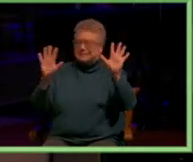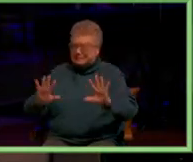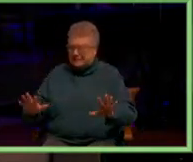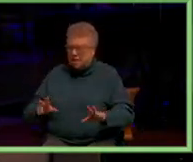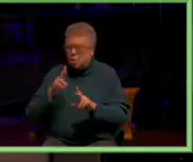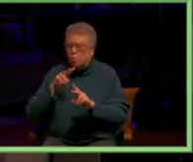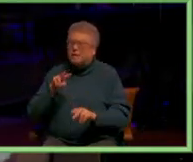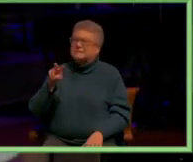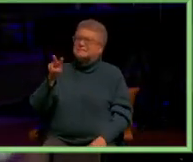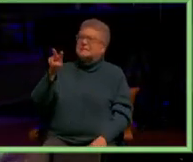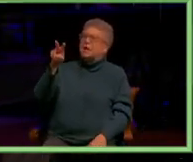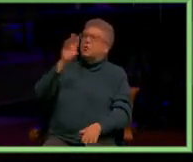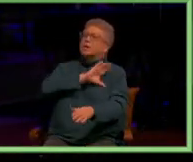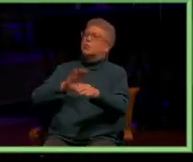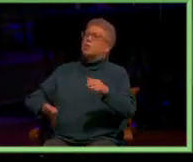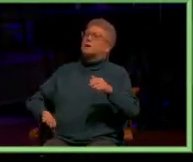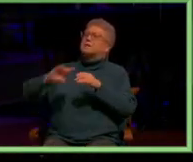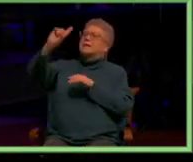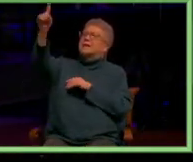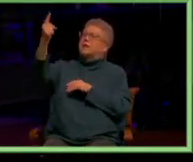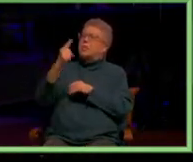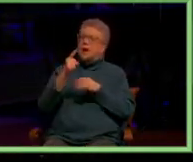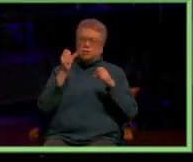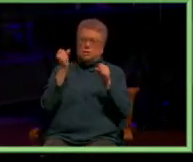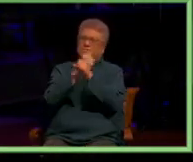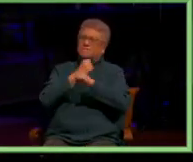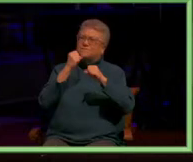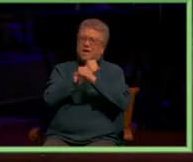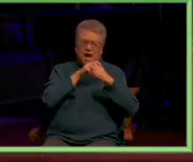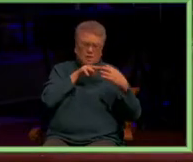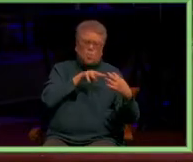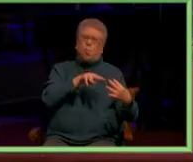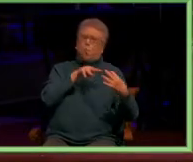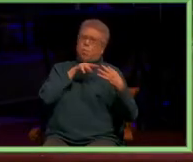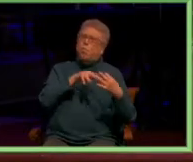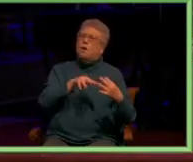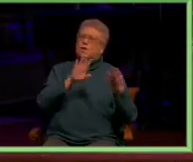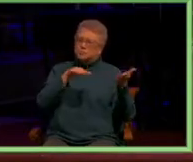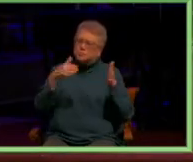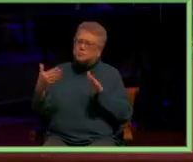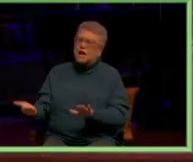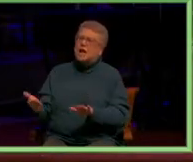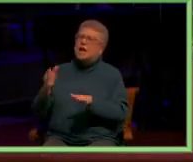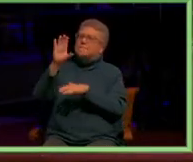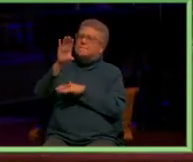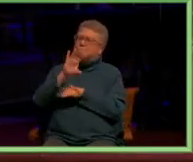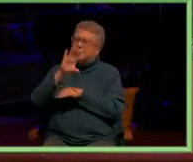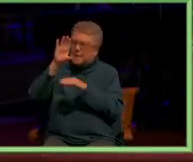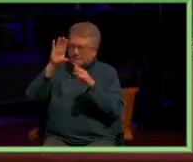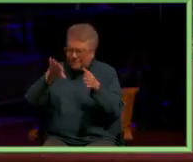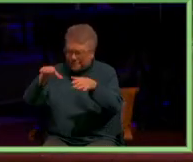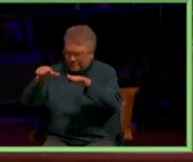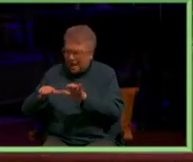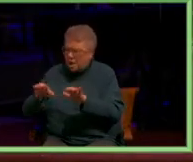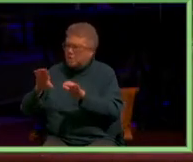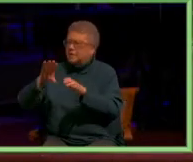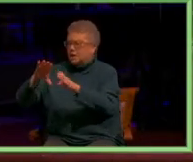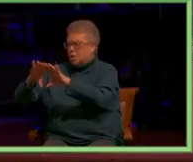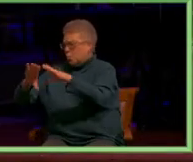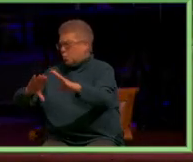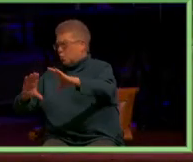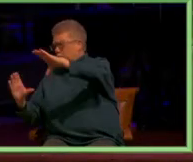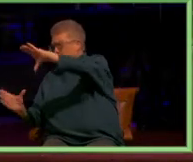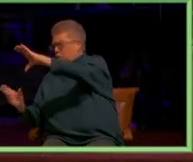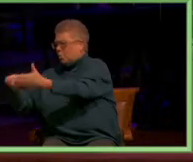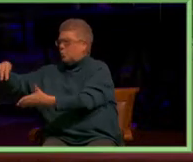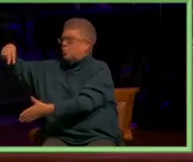know that God entered our world in order to fight our battle, to die on our cross, to be buried in our tomb, and raised from a grave we could not be raised from